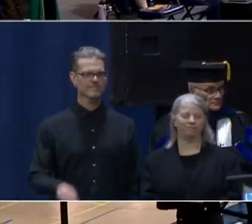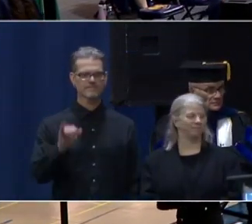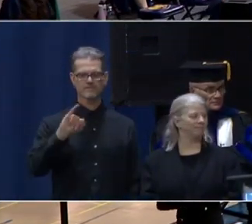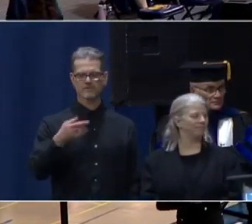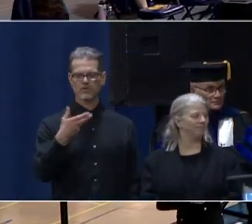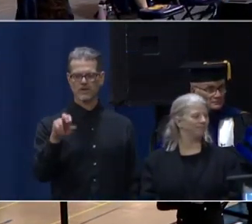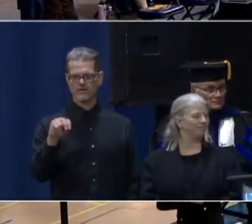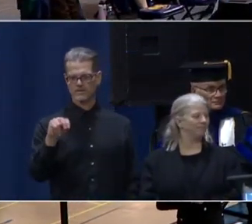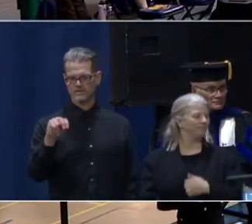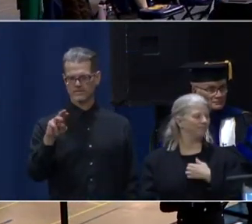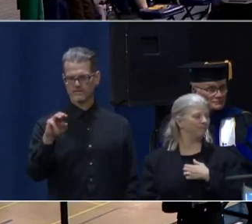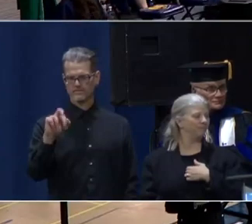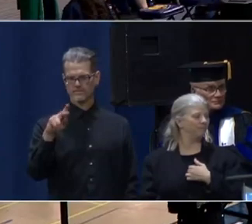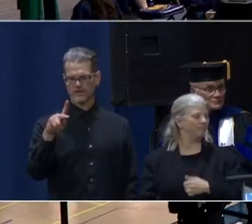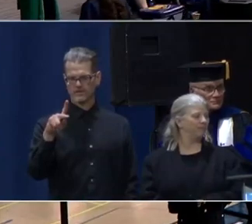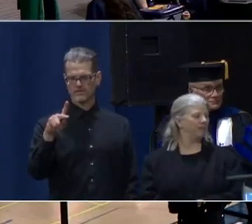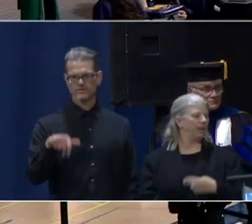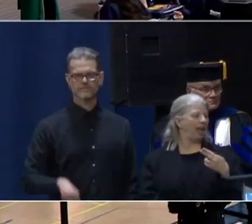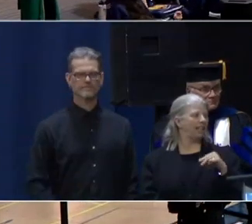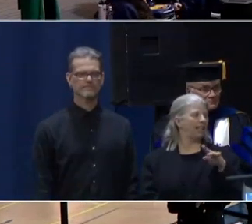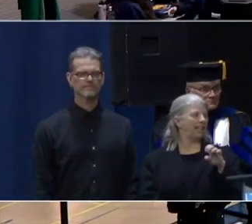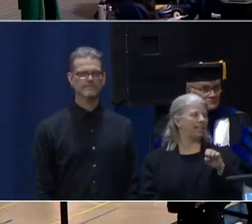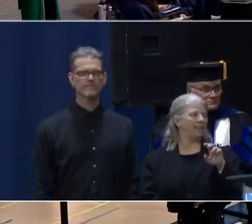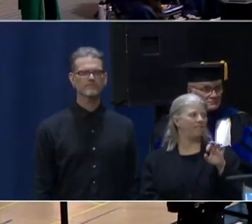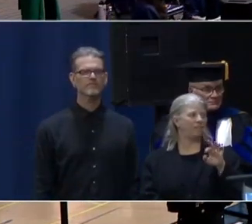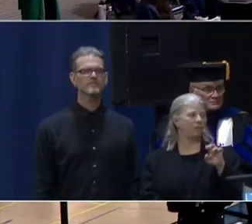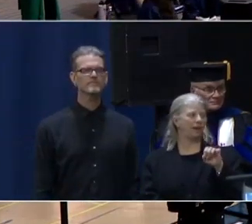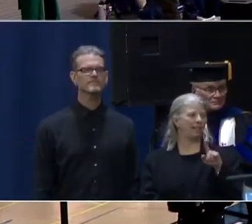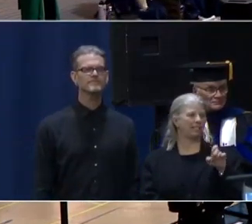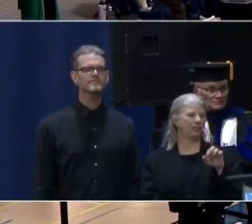Jonathan Mark. Haley Frazier.